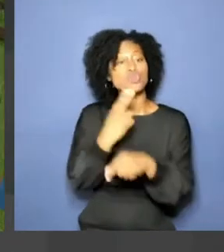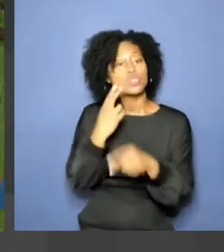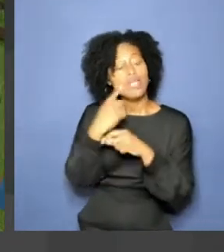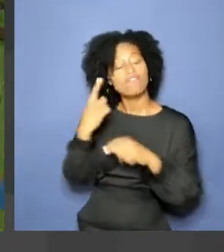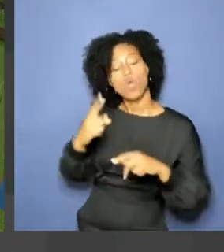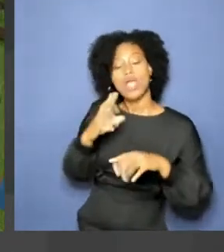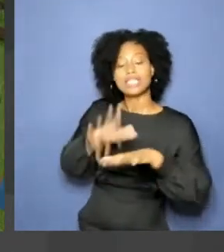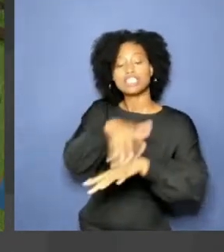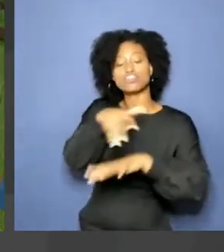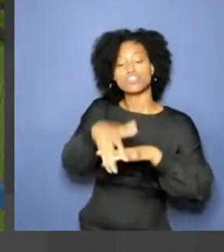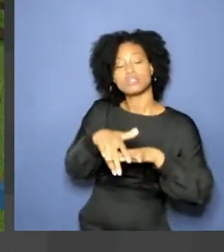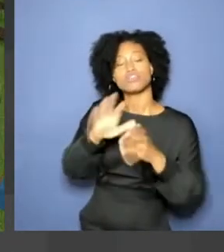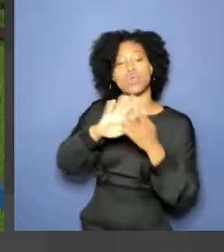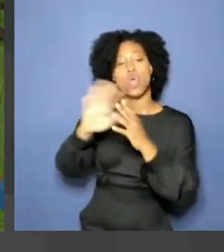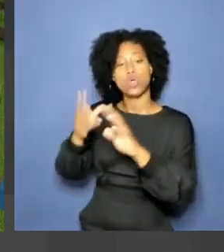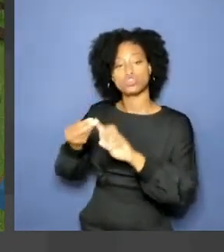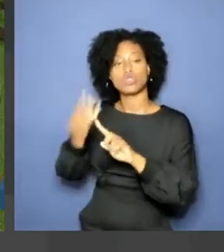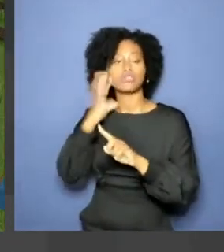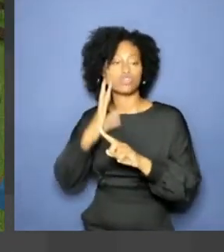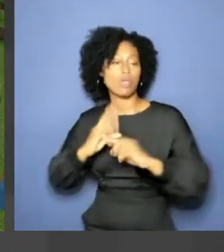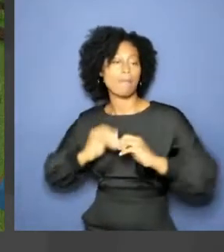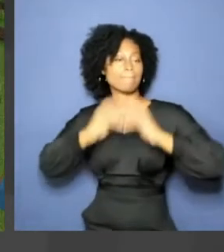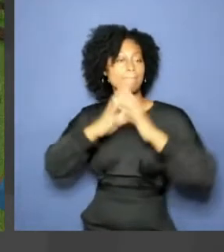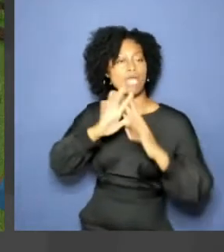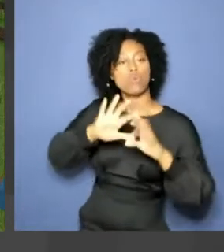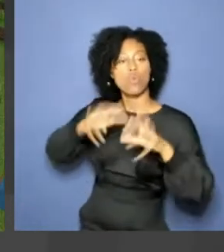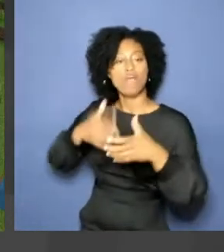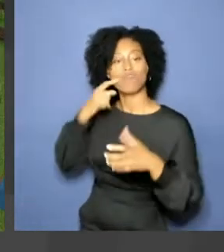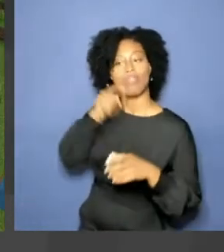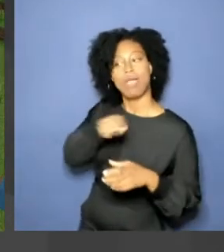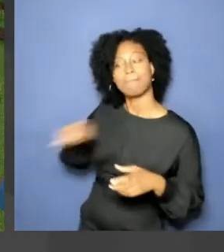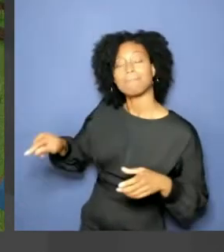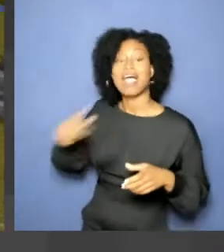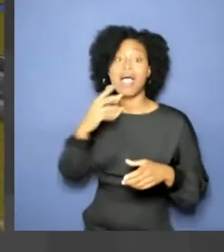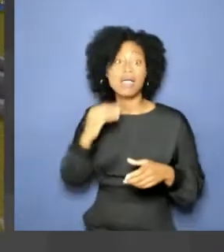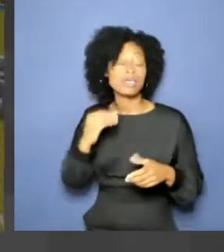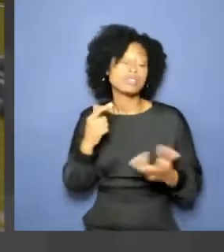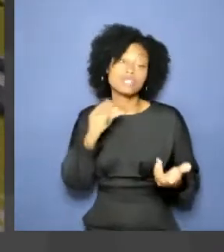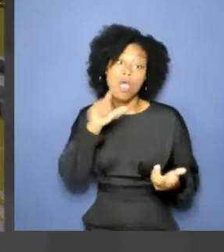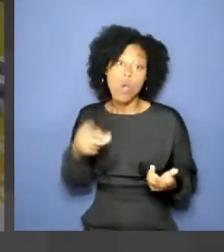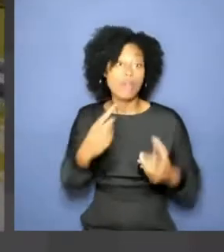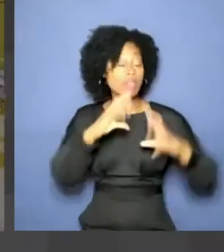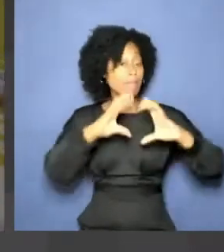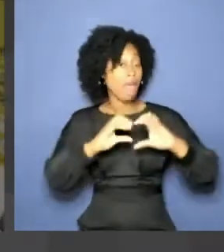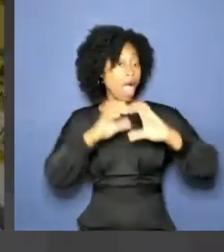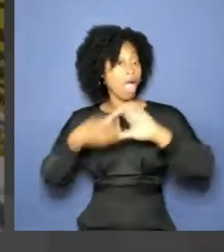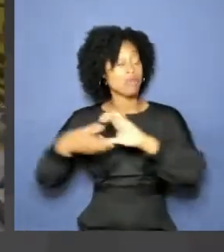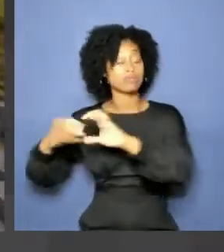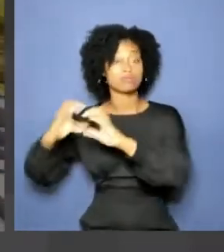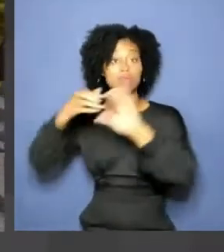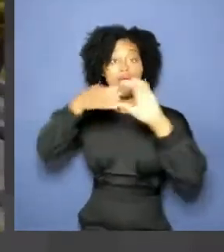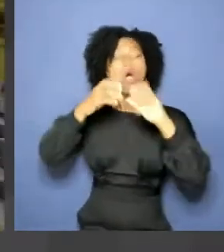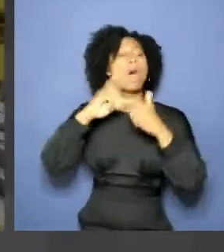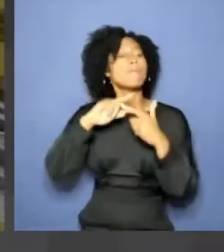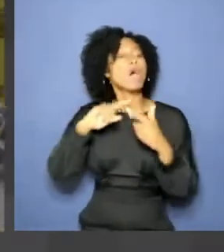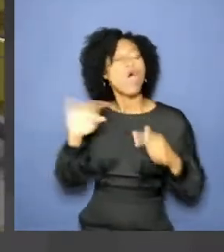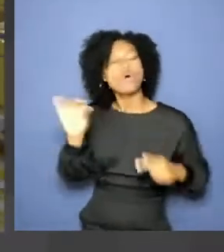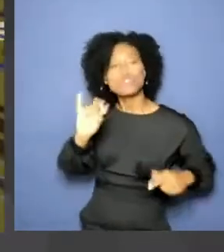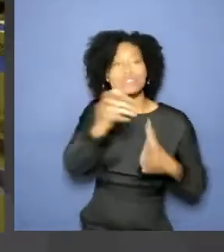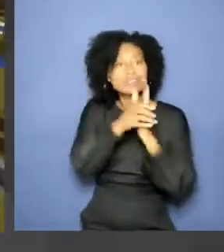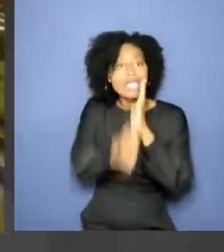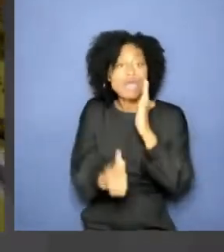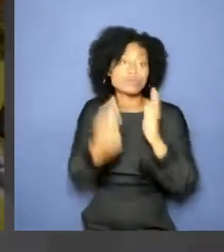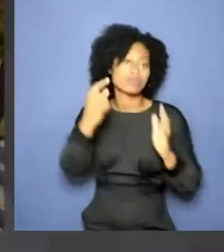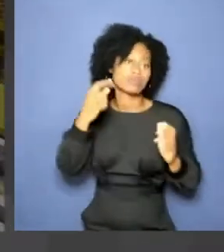And they're not just building blocks, they're building super useful skills. Games like Minecraft prepare you for the future, teaching us how to